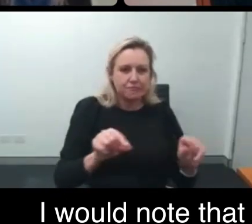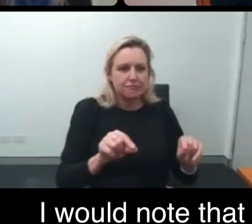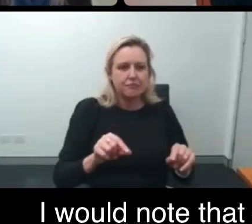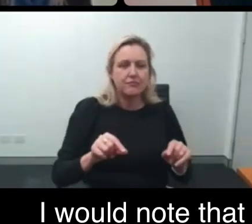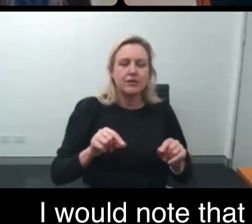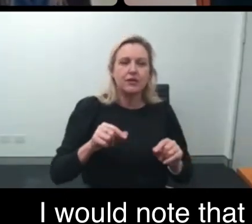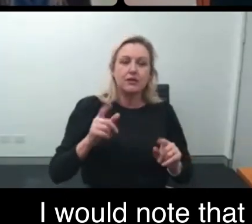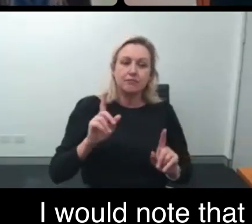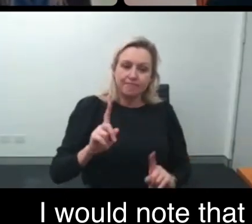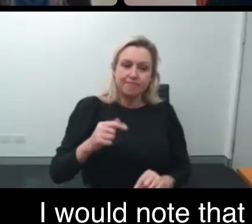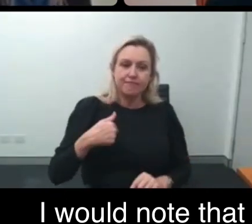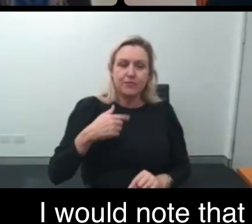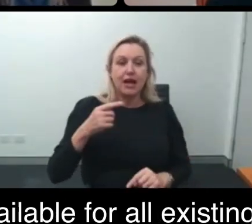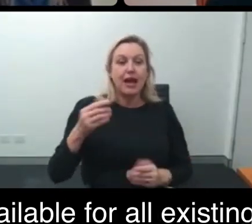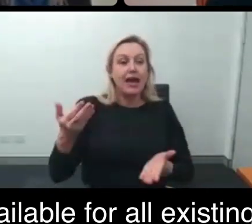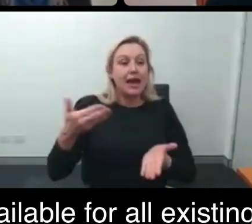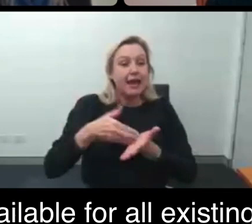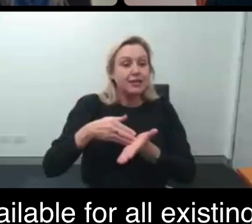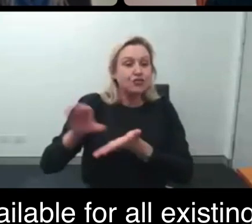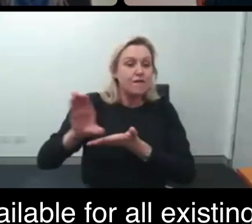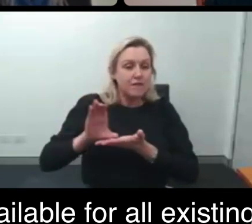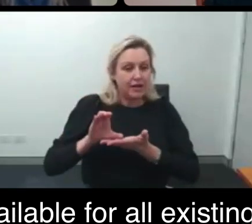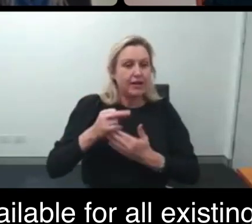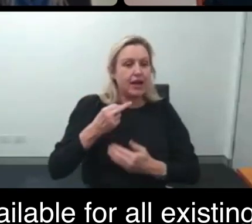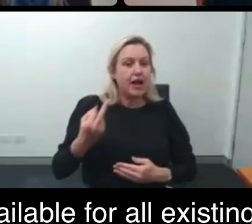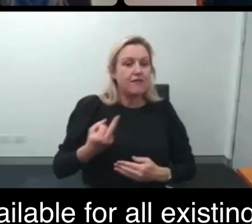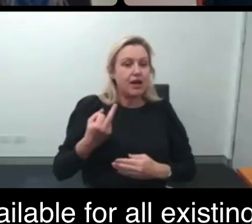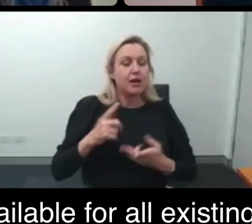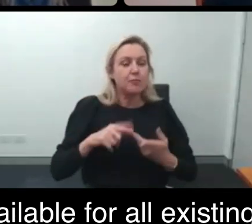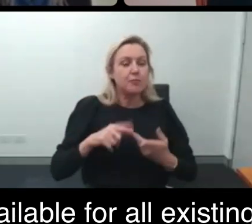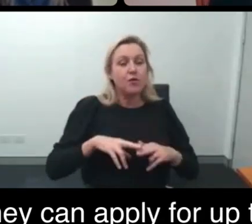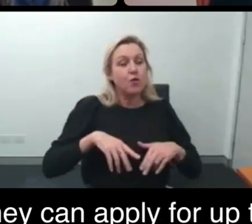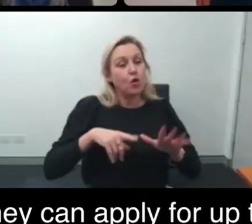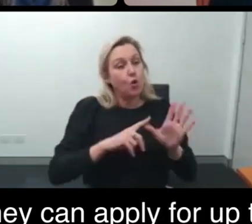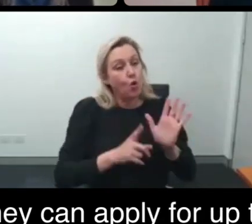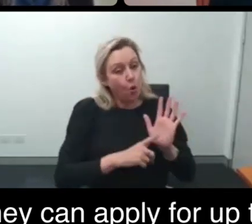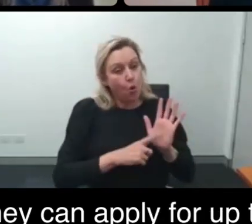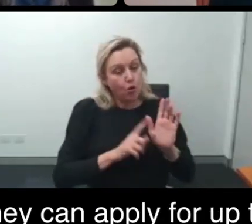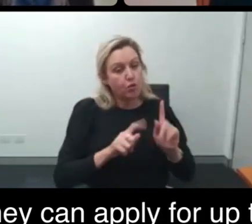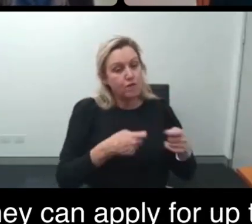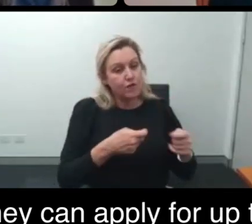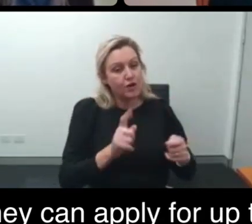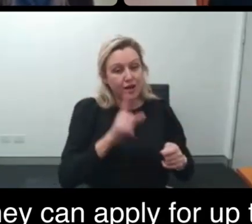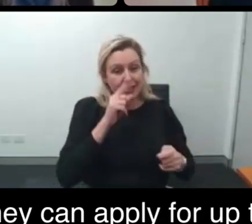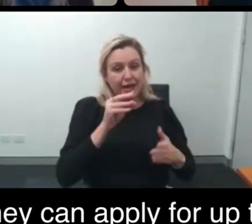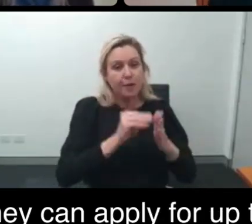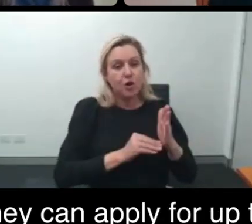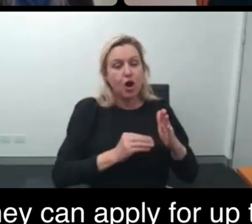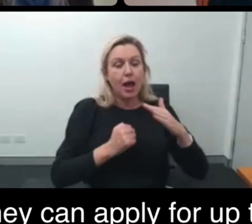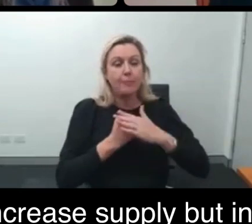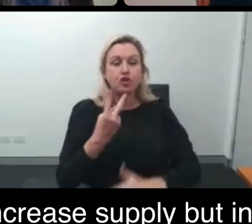note that additional funding is available for all existing providers at the moment. They can apply for up to $250,000 per